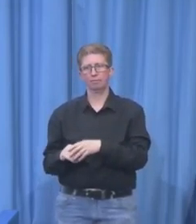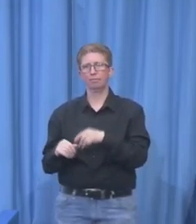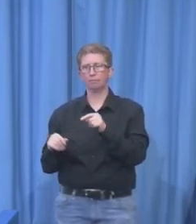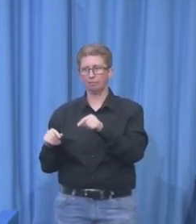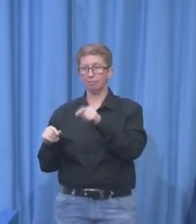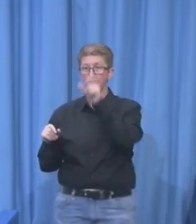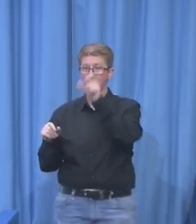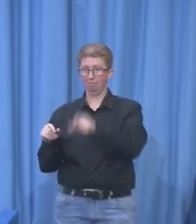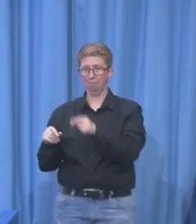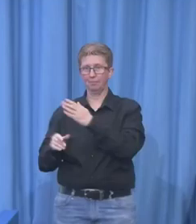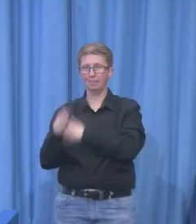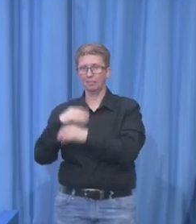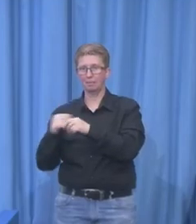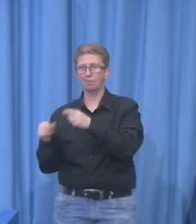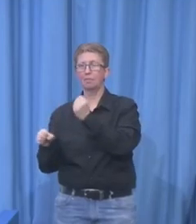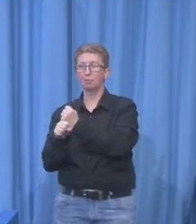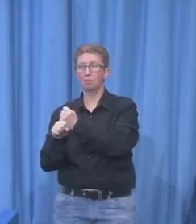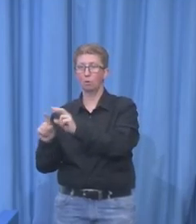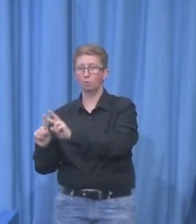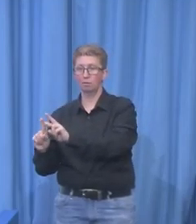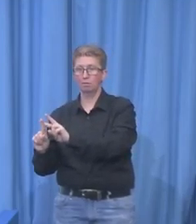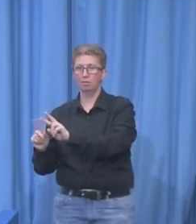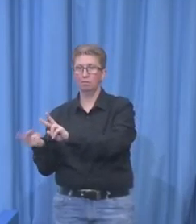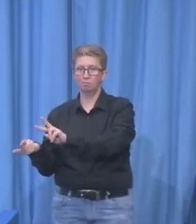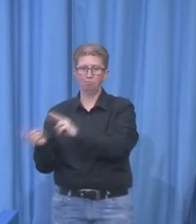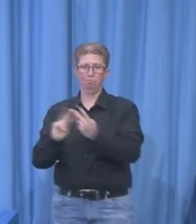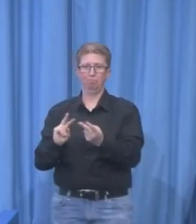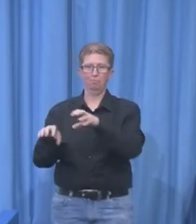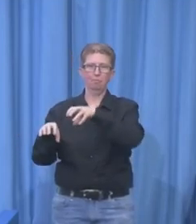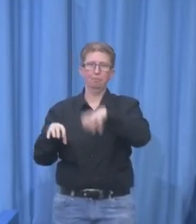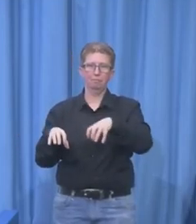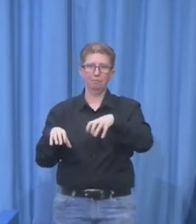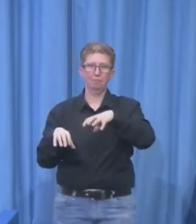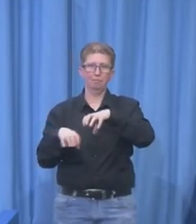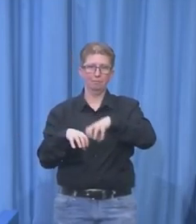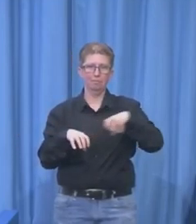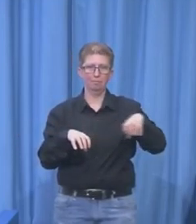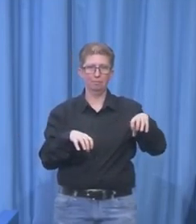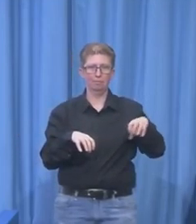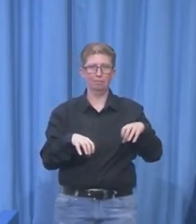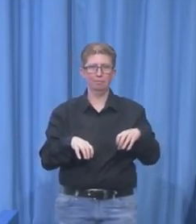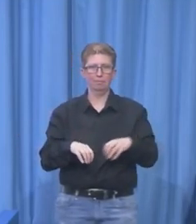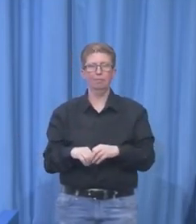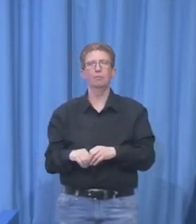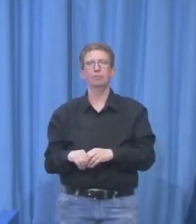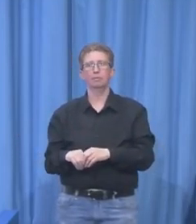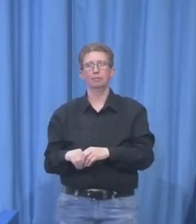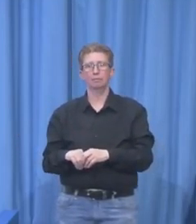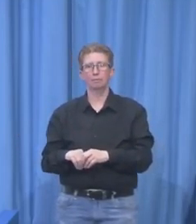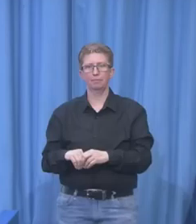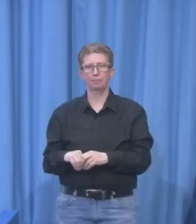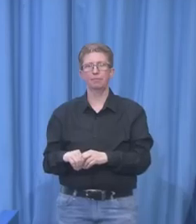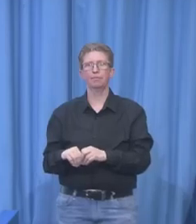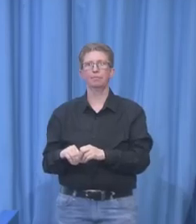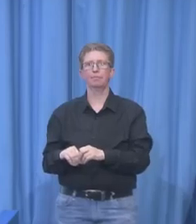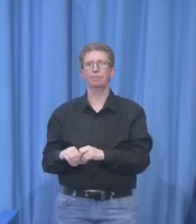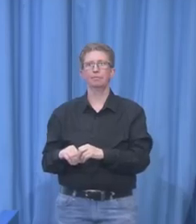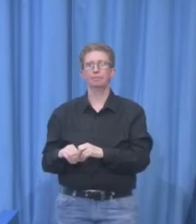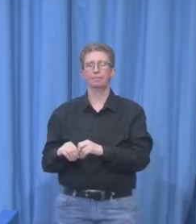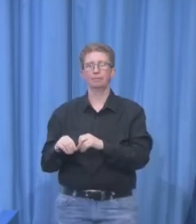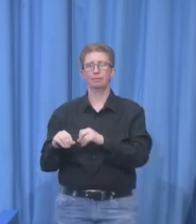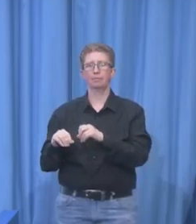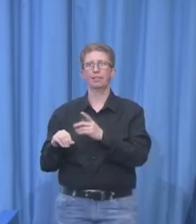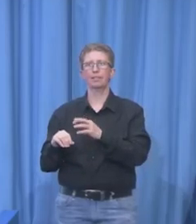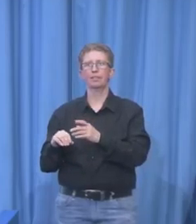in the main there are about 16 weeks that people spend in a particular department, but we have to be flexible about that. If somebody's